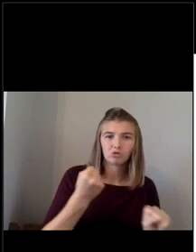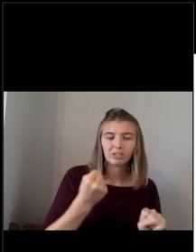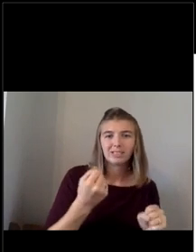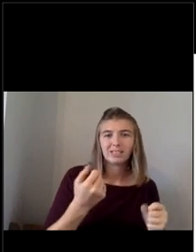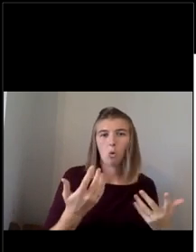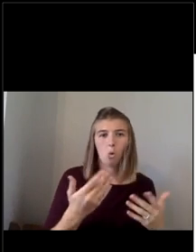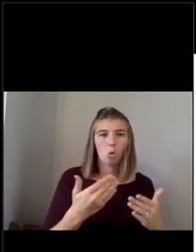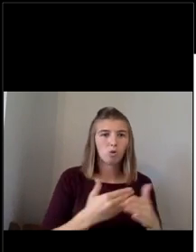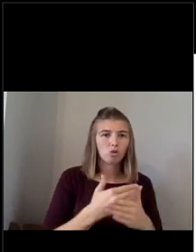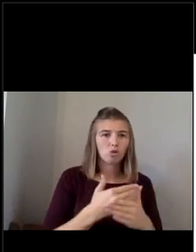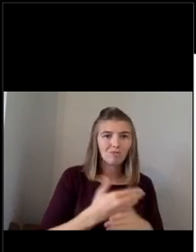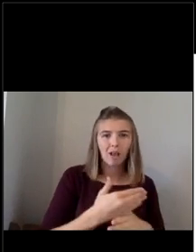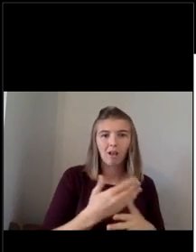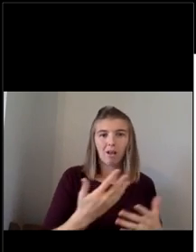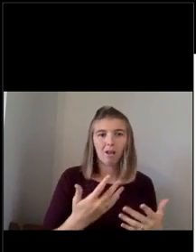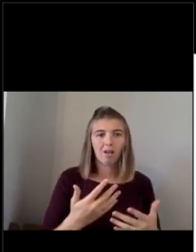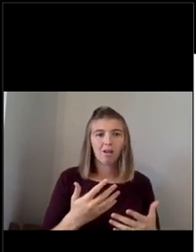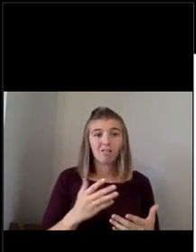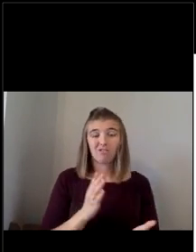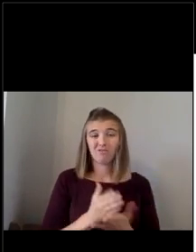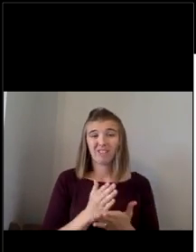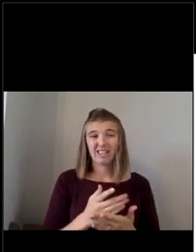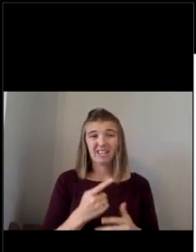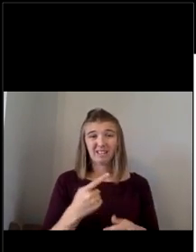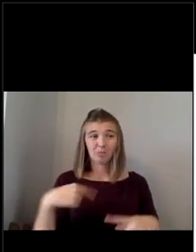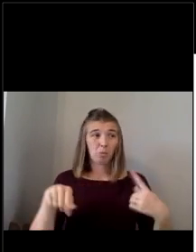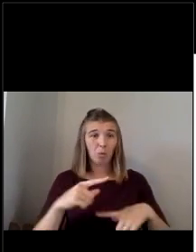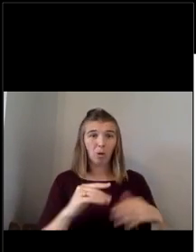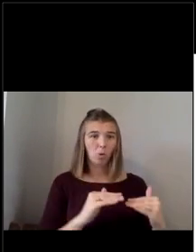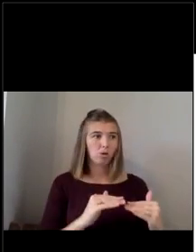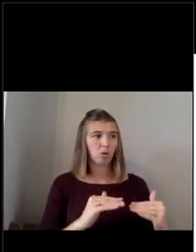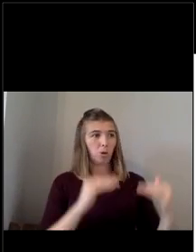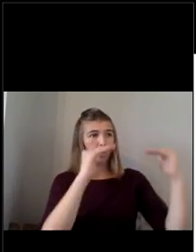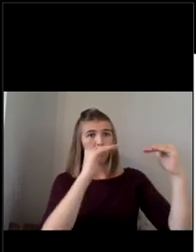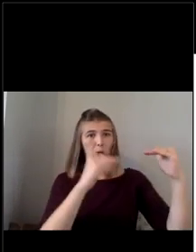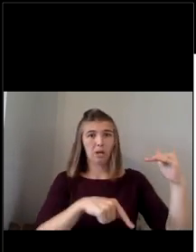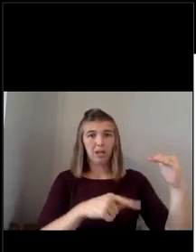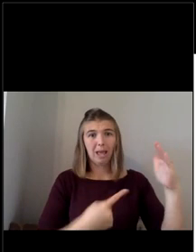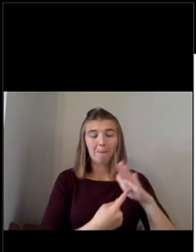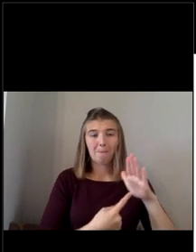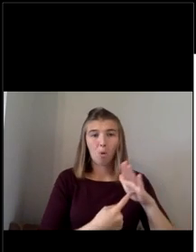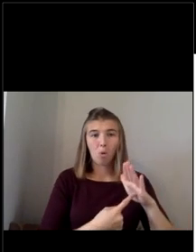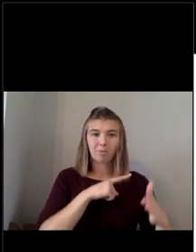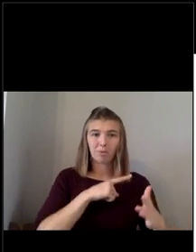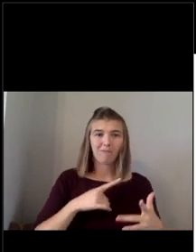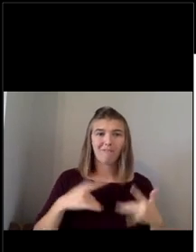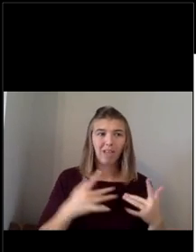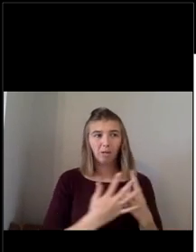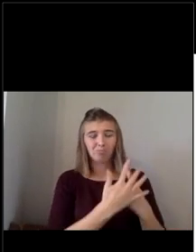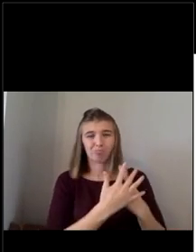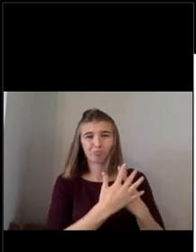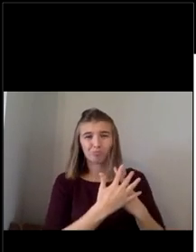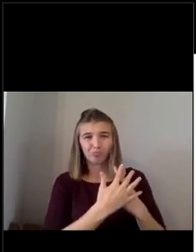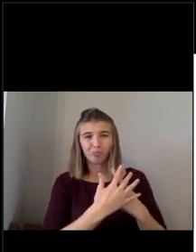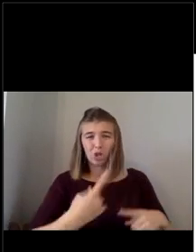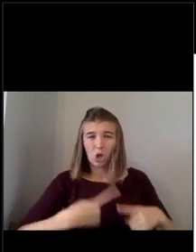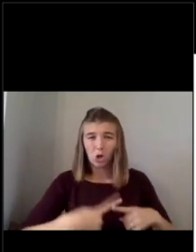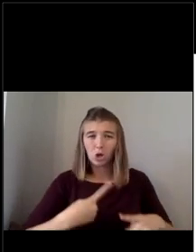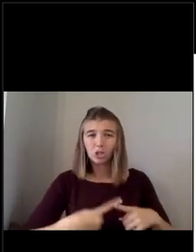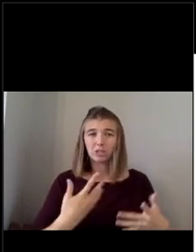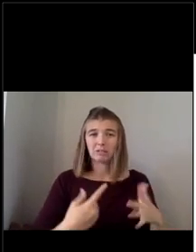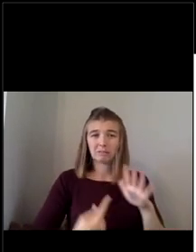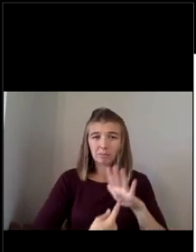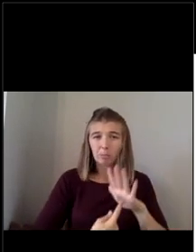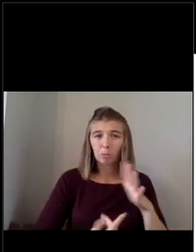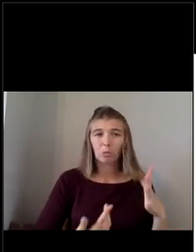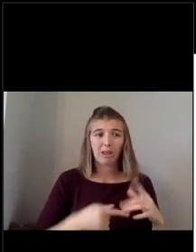work above our social interactions because ticking that box feels more urgent, feels more important, feels more valuable to